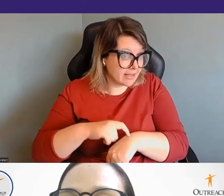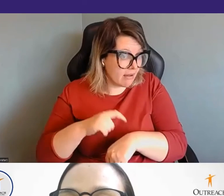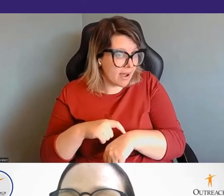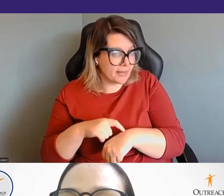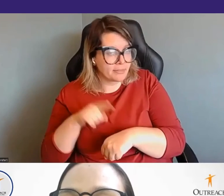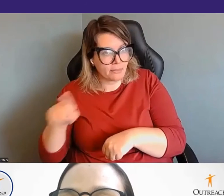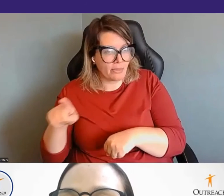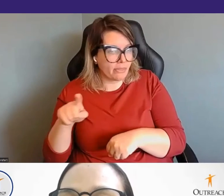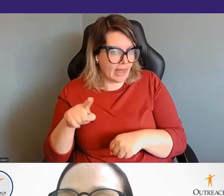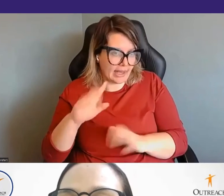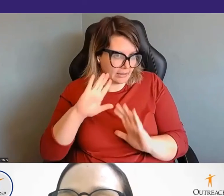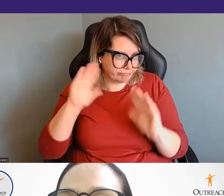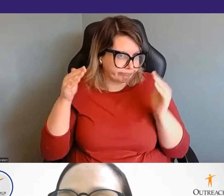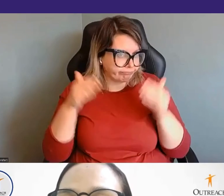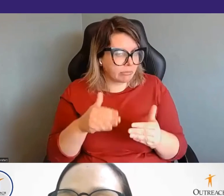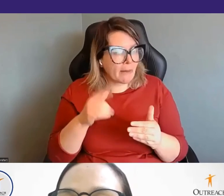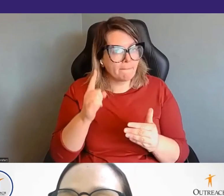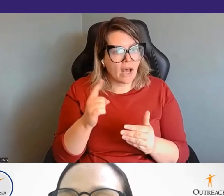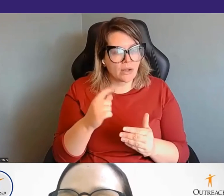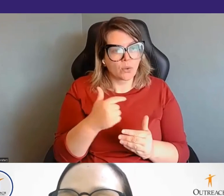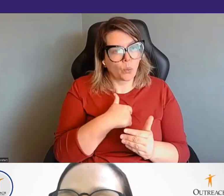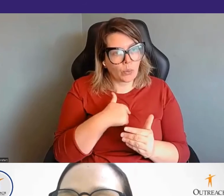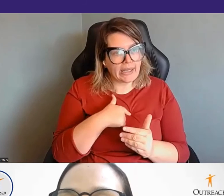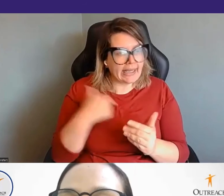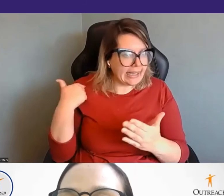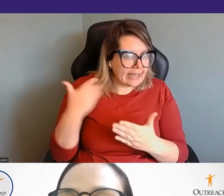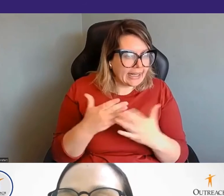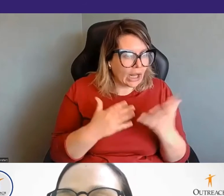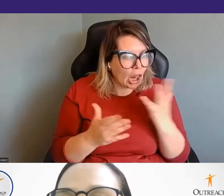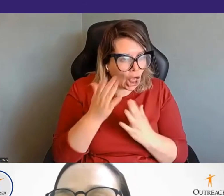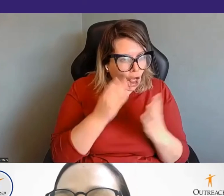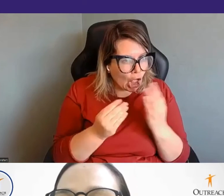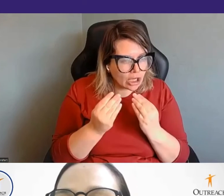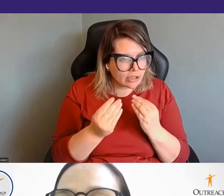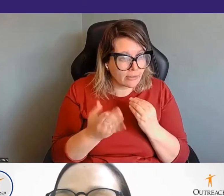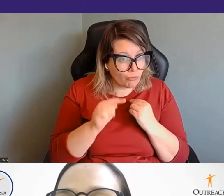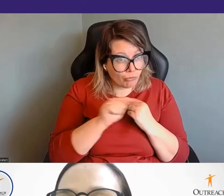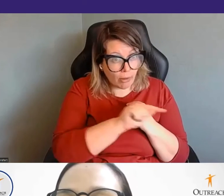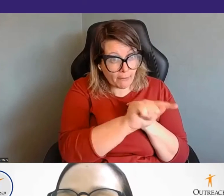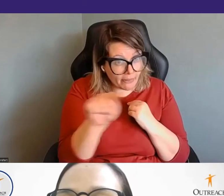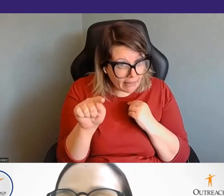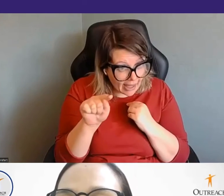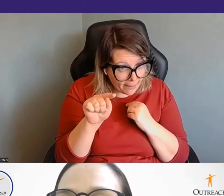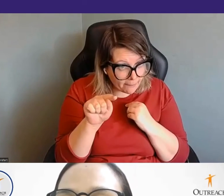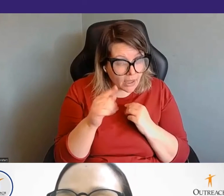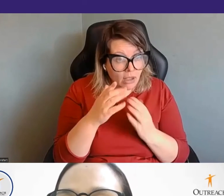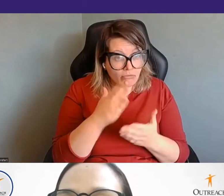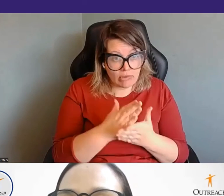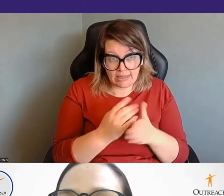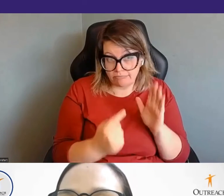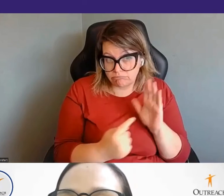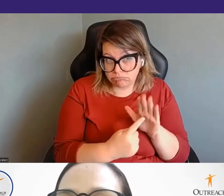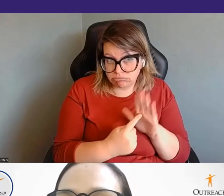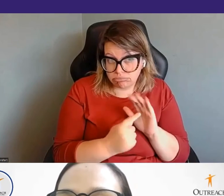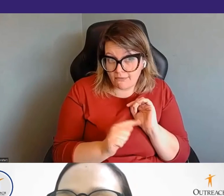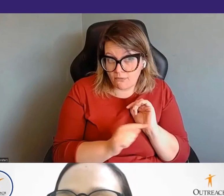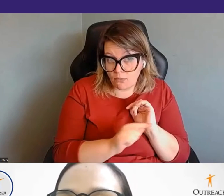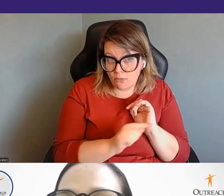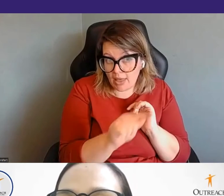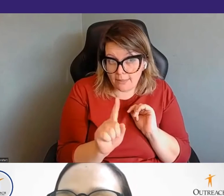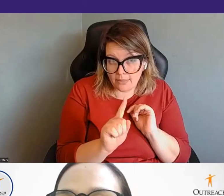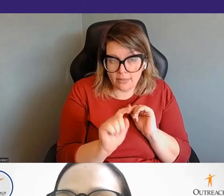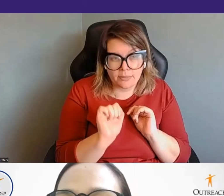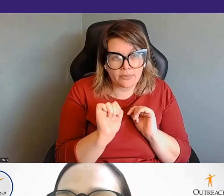of the work. But we have learned from them and through them that for them, the